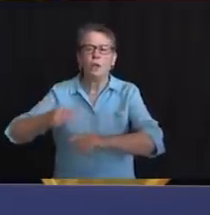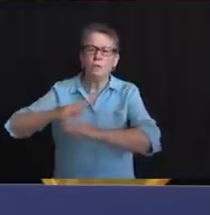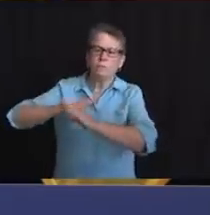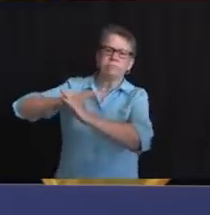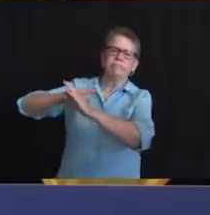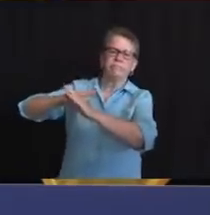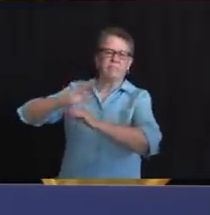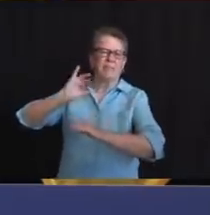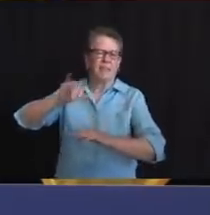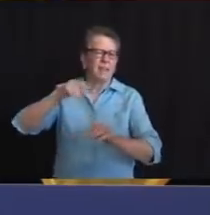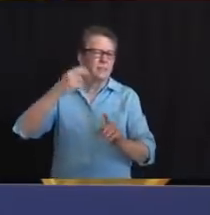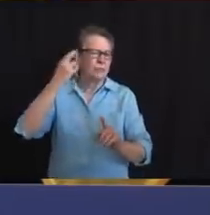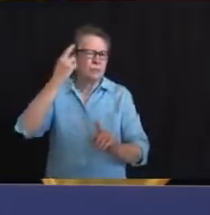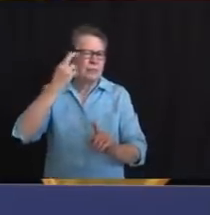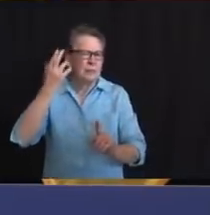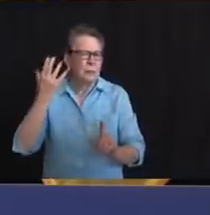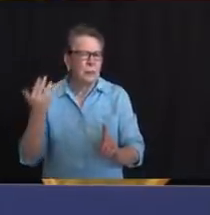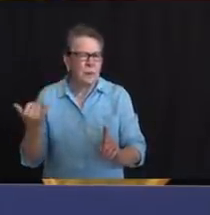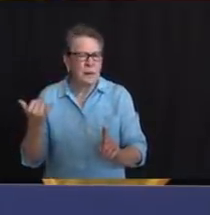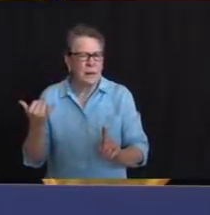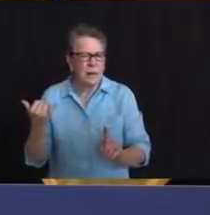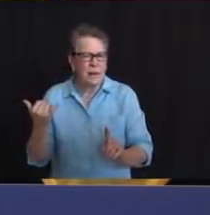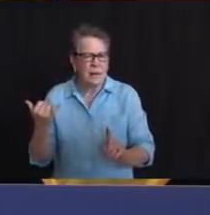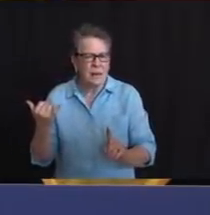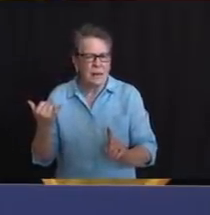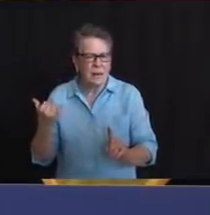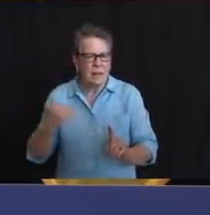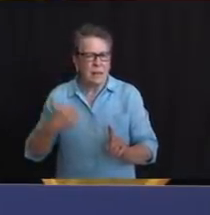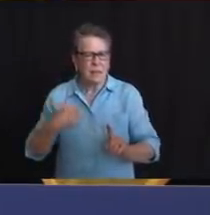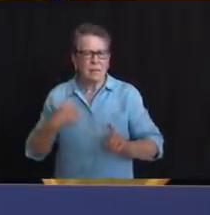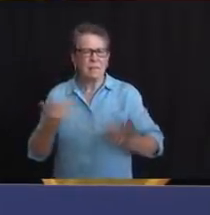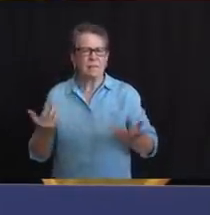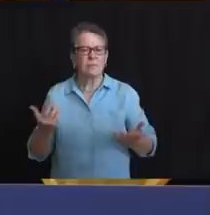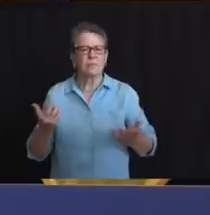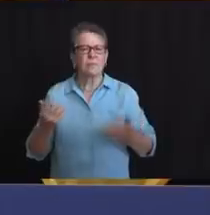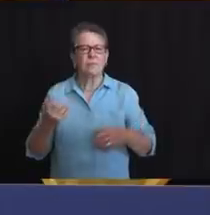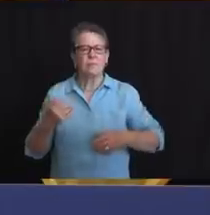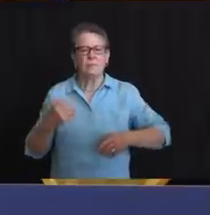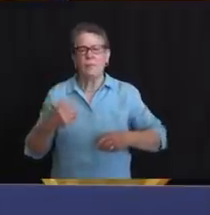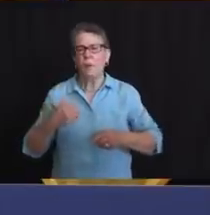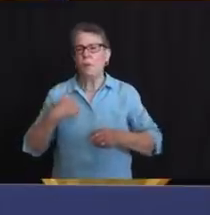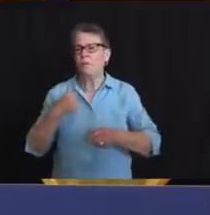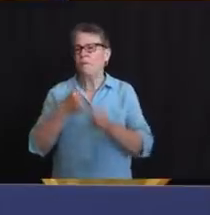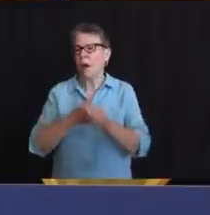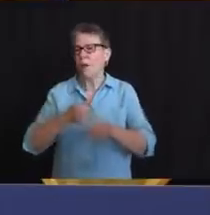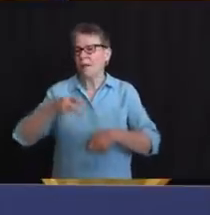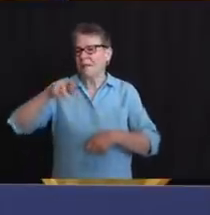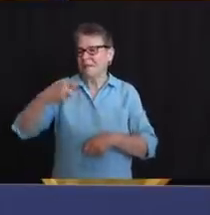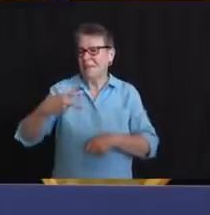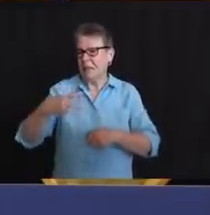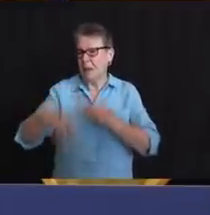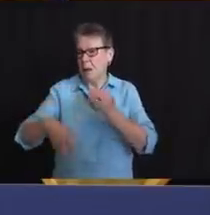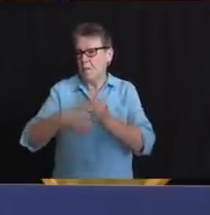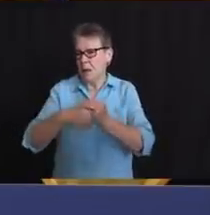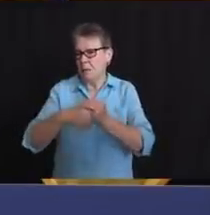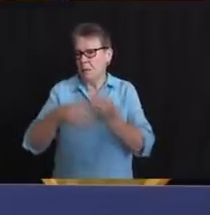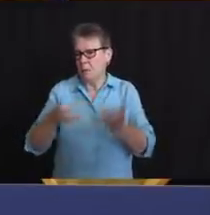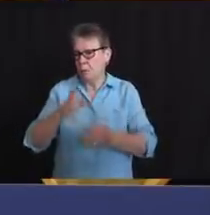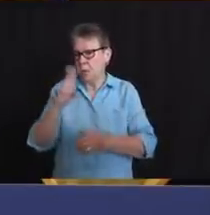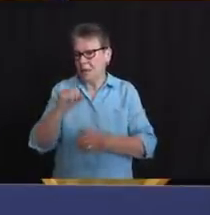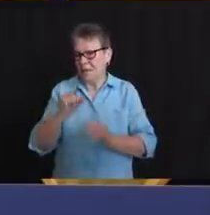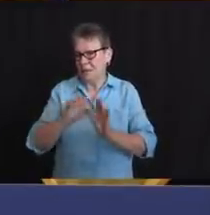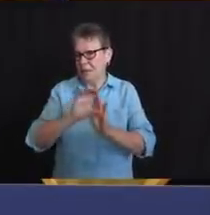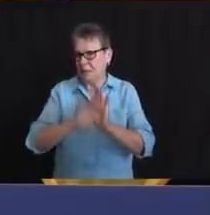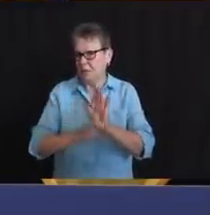with Second Amendment law-abiding responsible gun owners. We never have. But it's crime guns that,